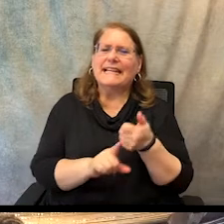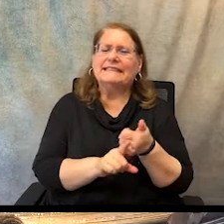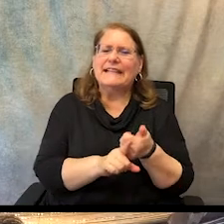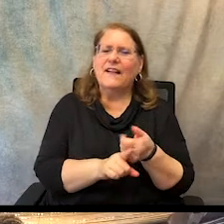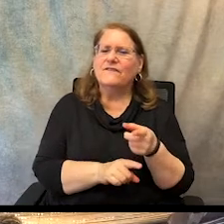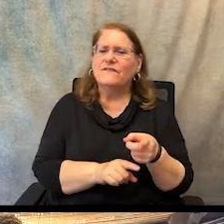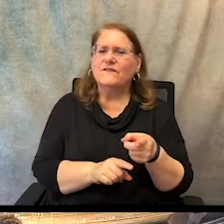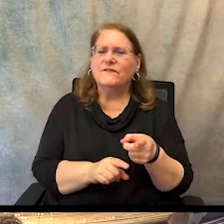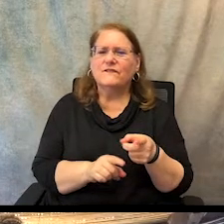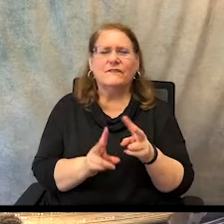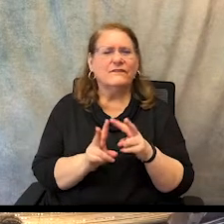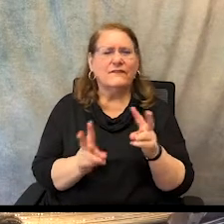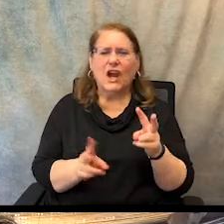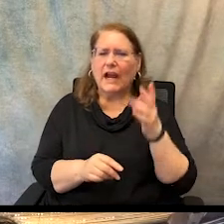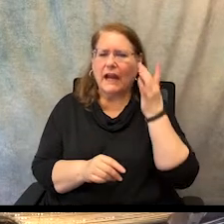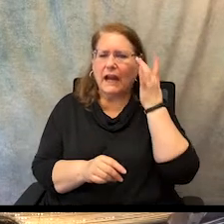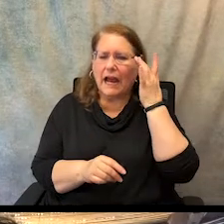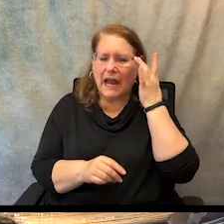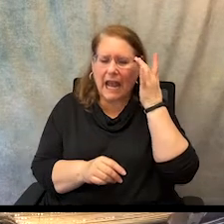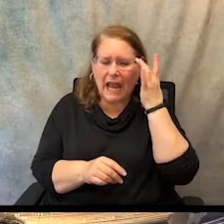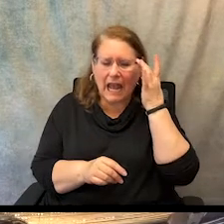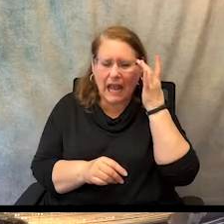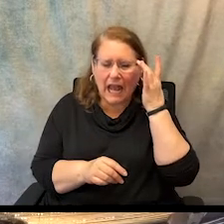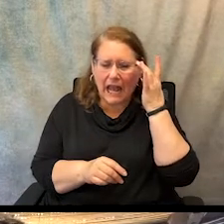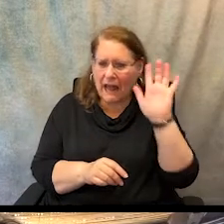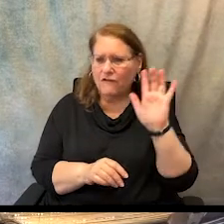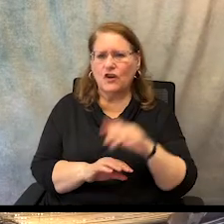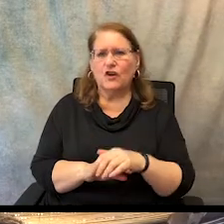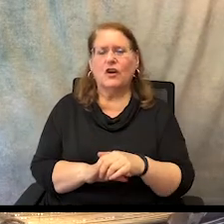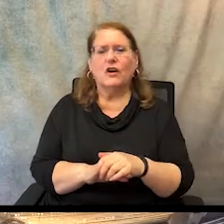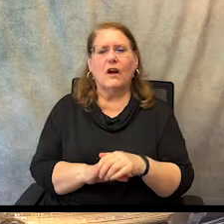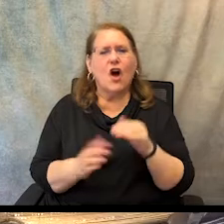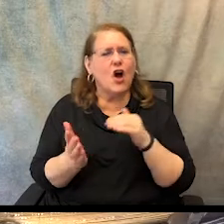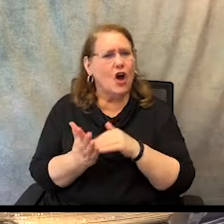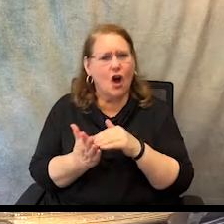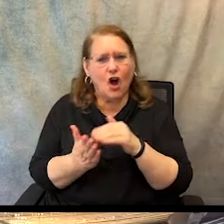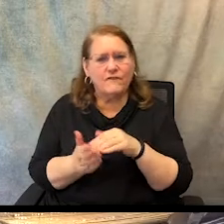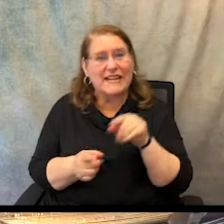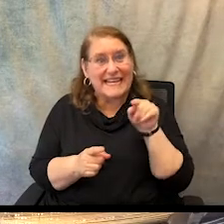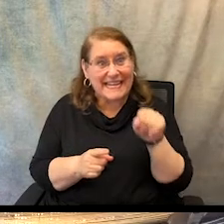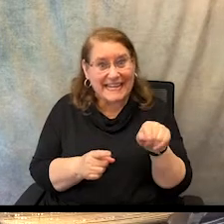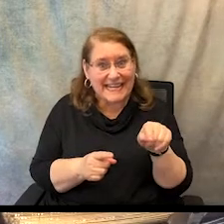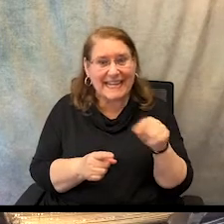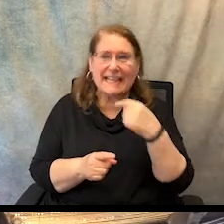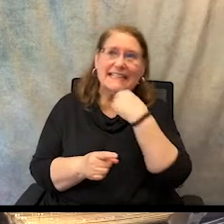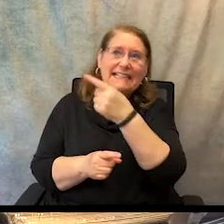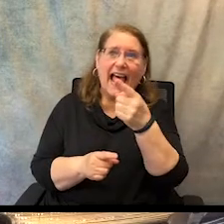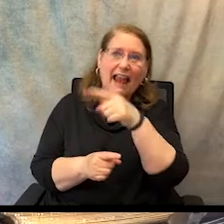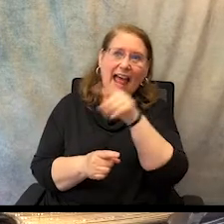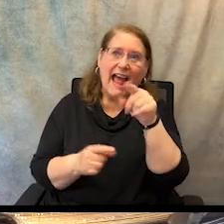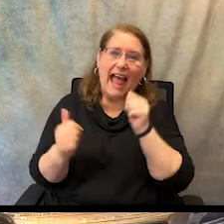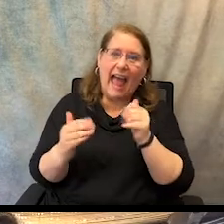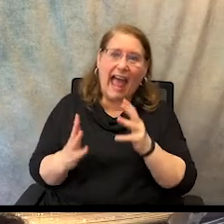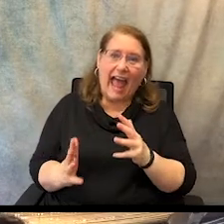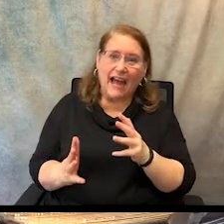very, very clever, really. Very clever. It happens many times that he was telling the